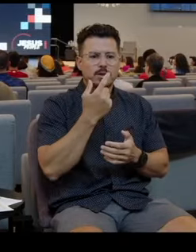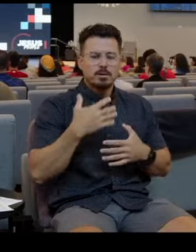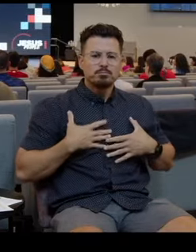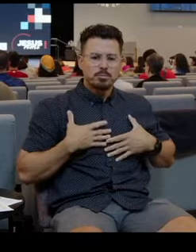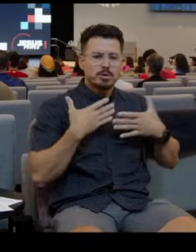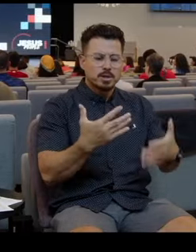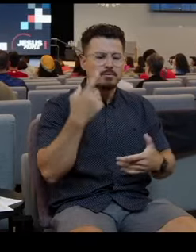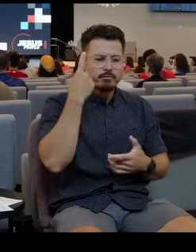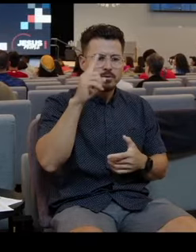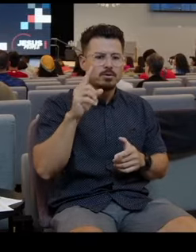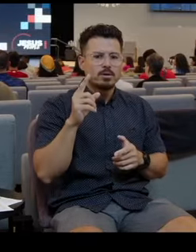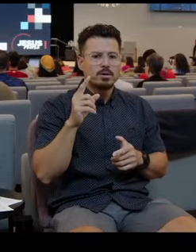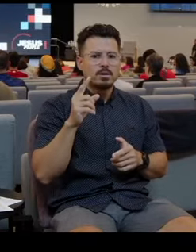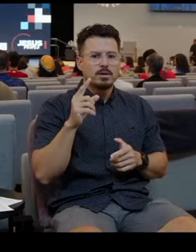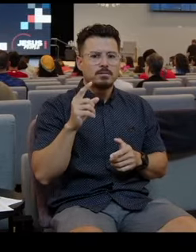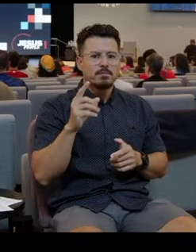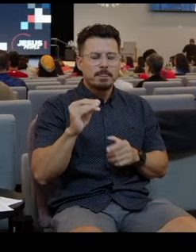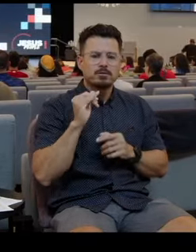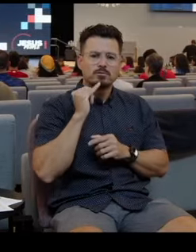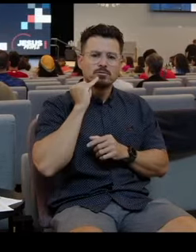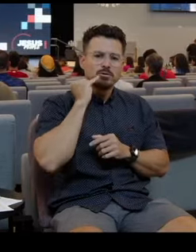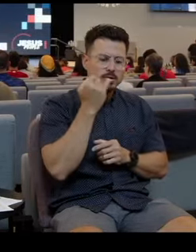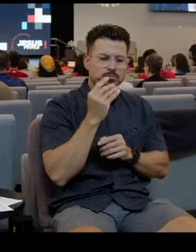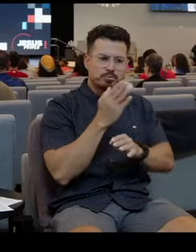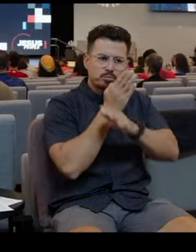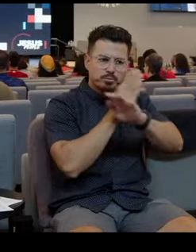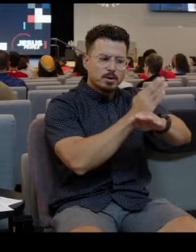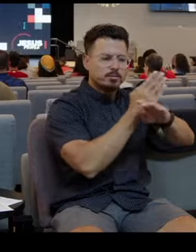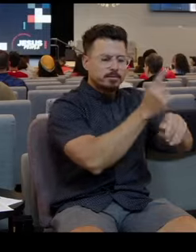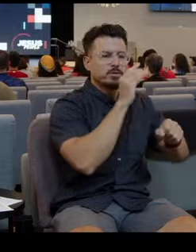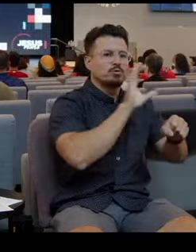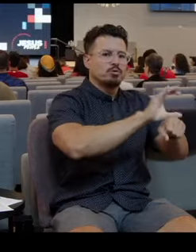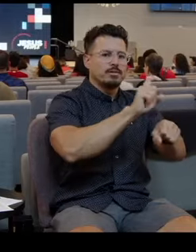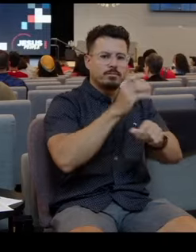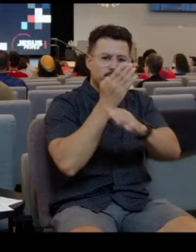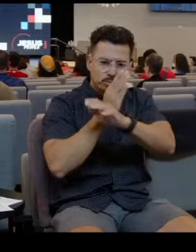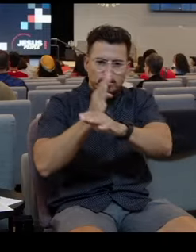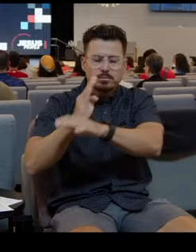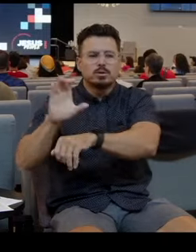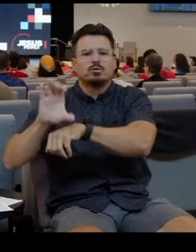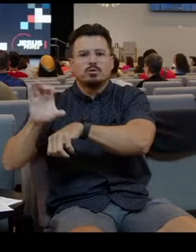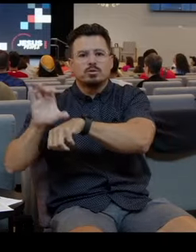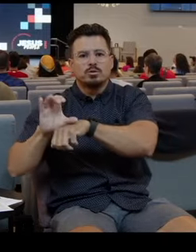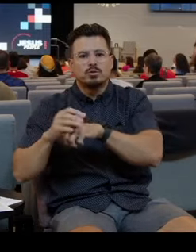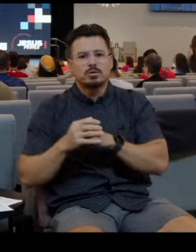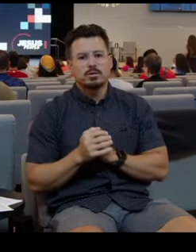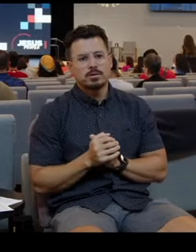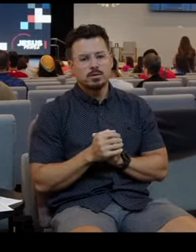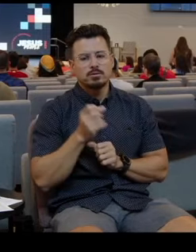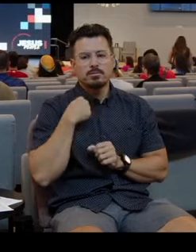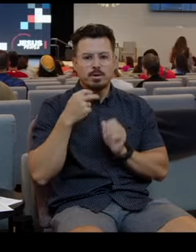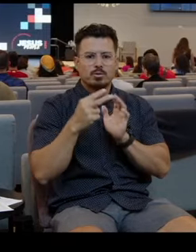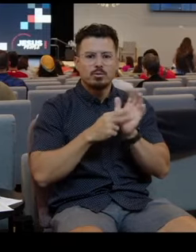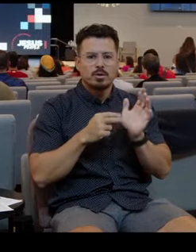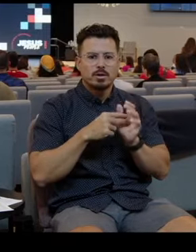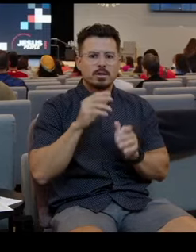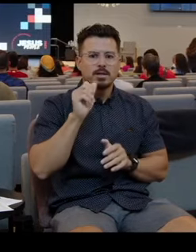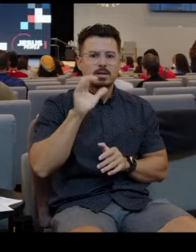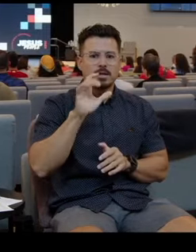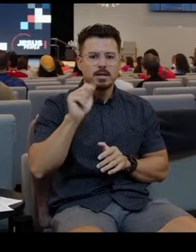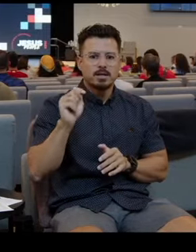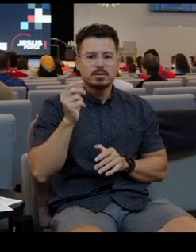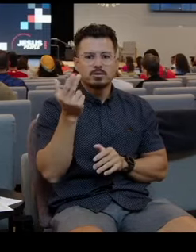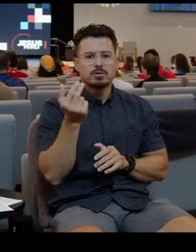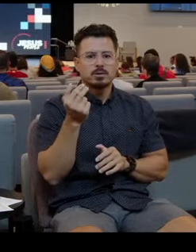and the jealous protection of the local church. And so I'm going to read here in Acts 13